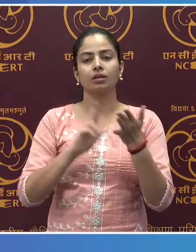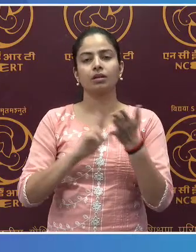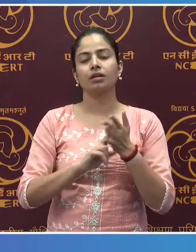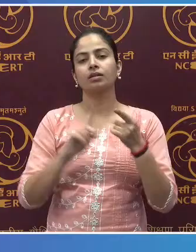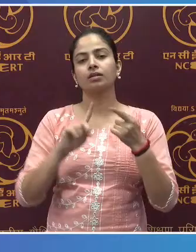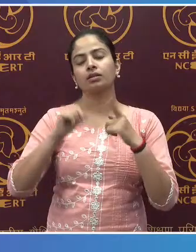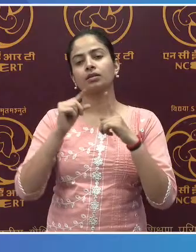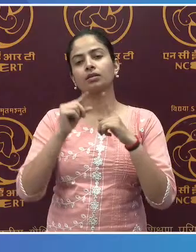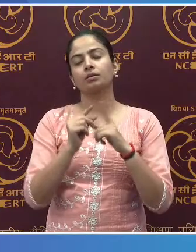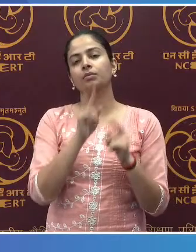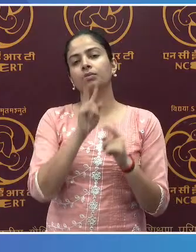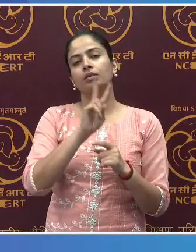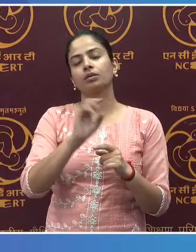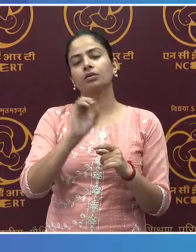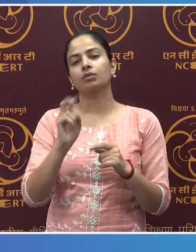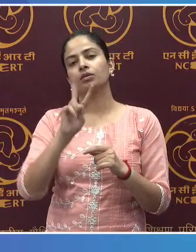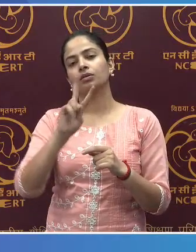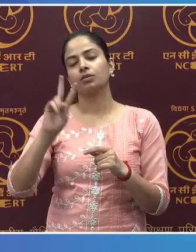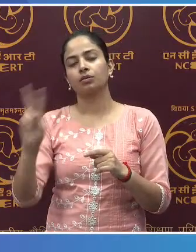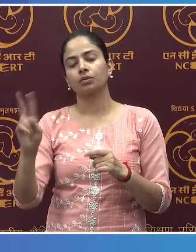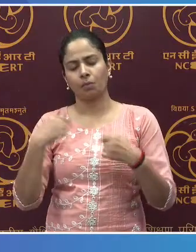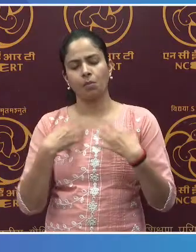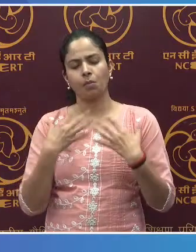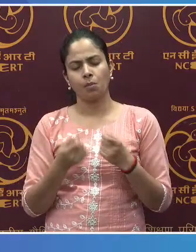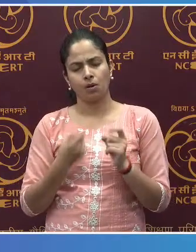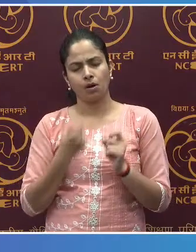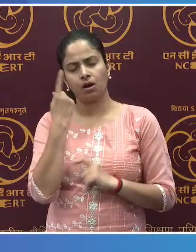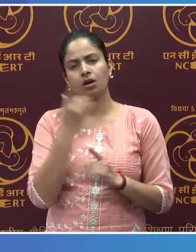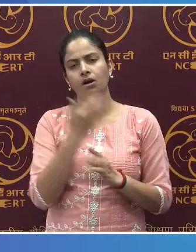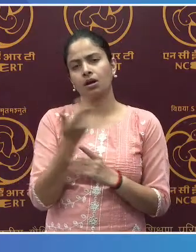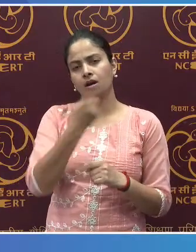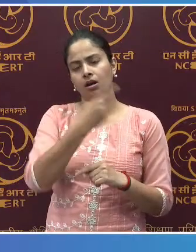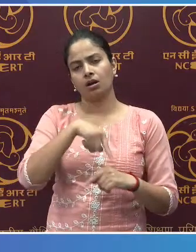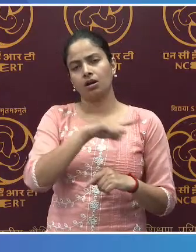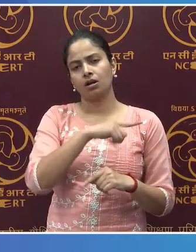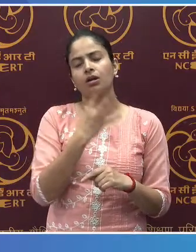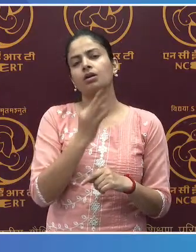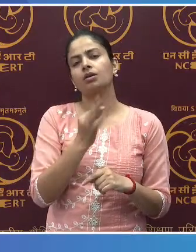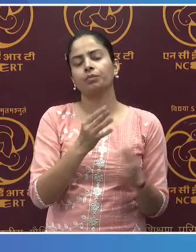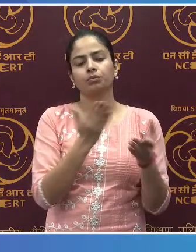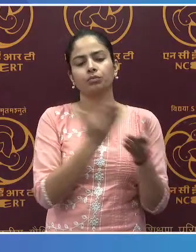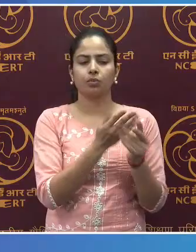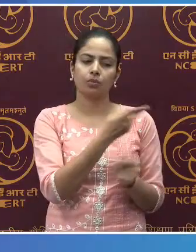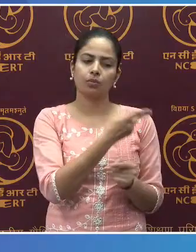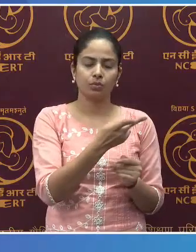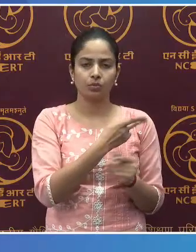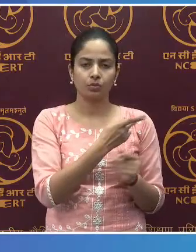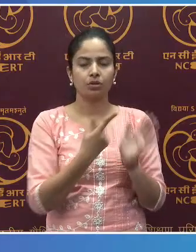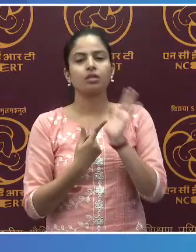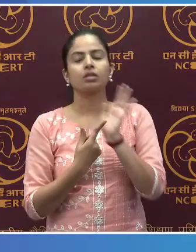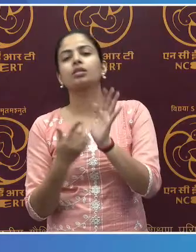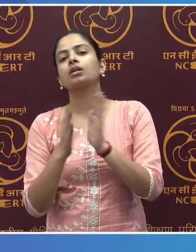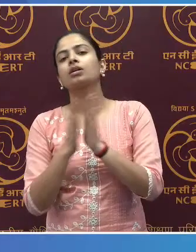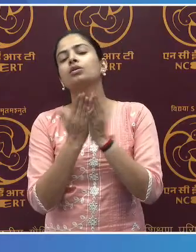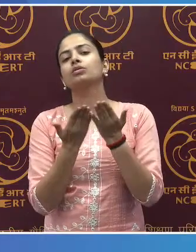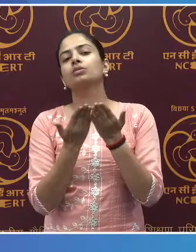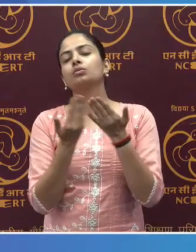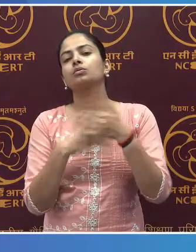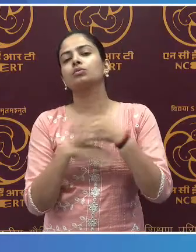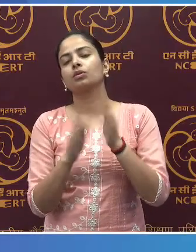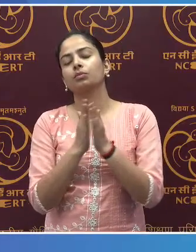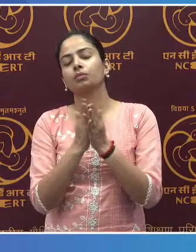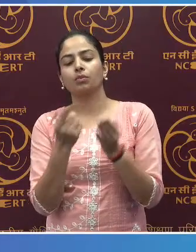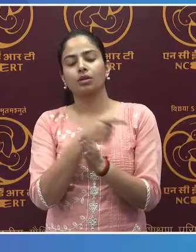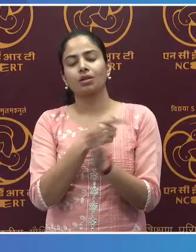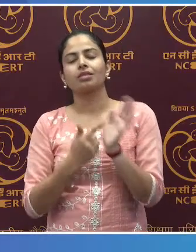2020 and NCFSC. Yeah. Now, I want to understand how these two important documents visualize school textbooks or any other textbook for